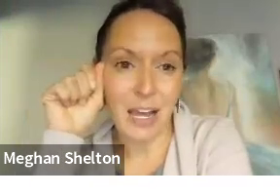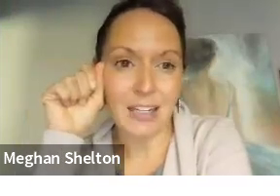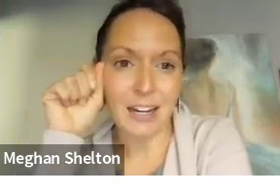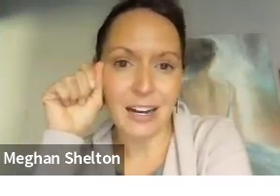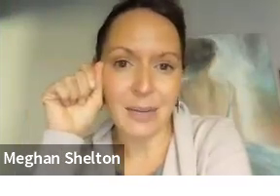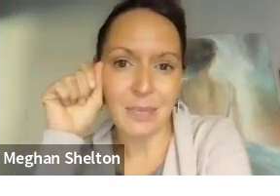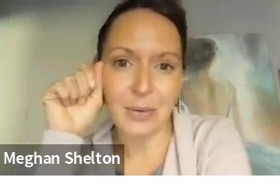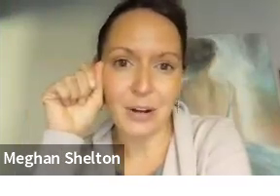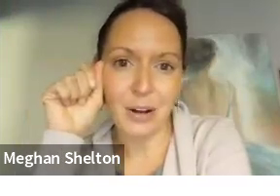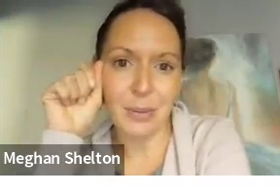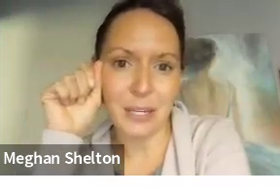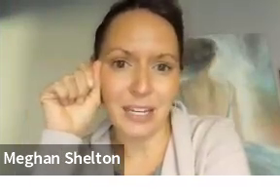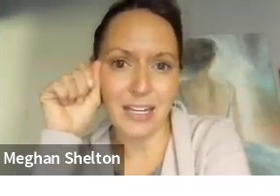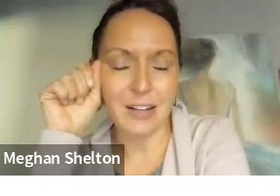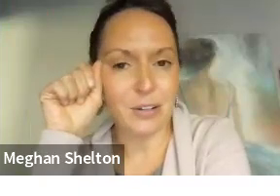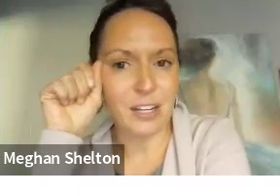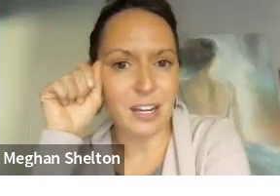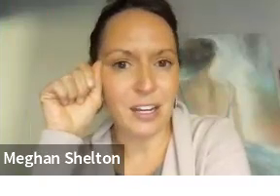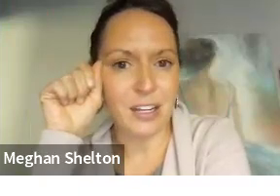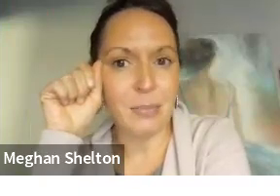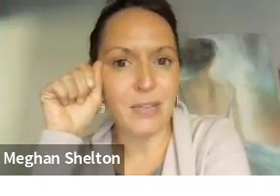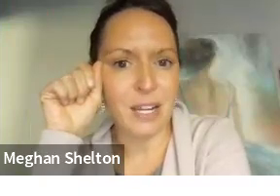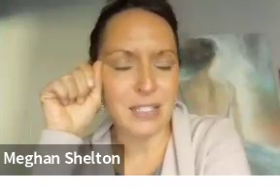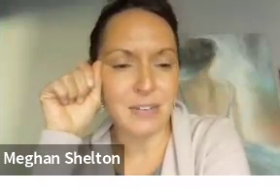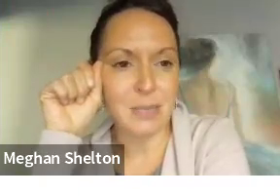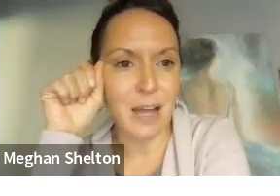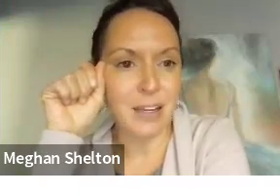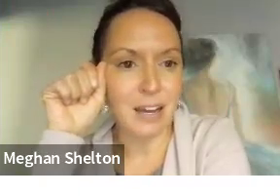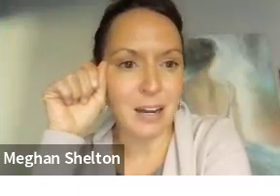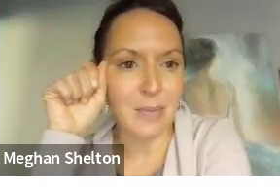of BHAAC. You will all be included in